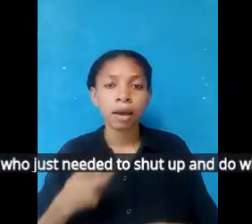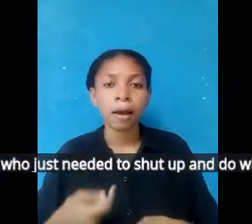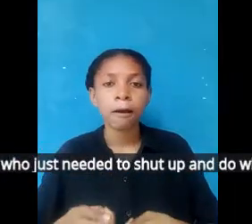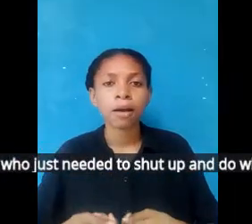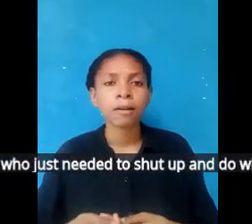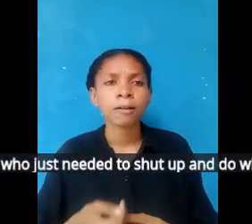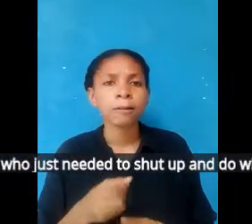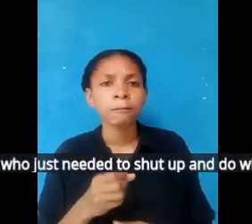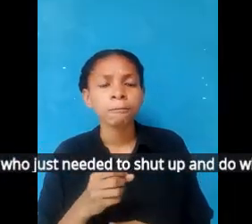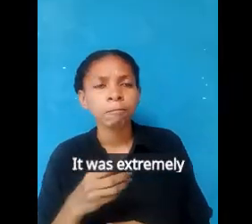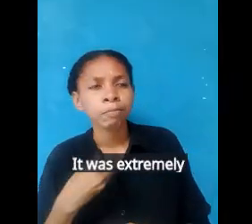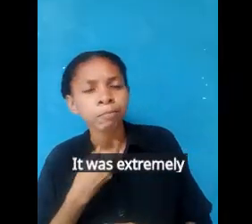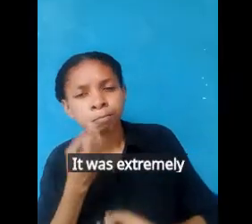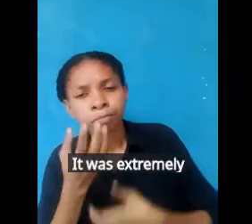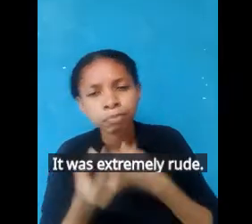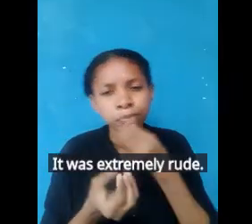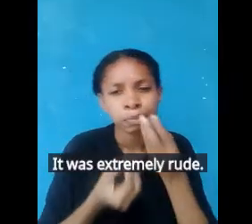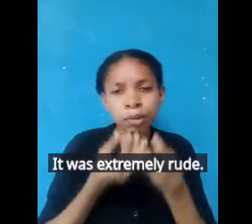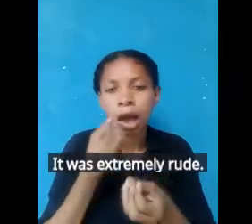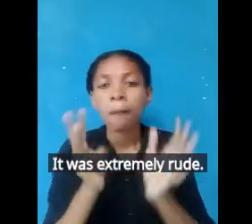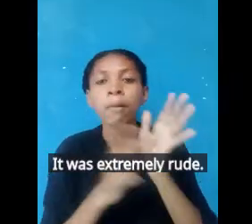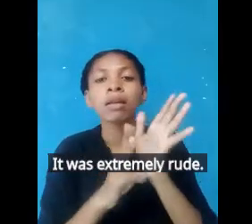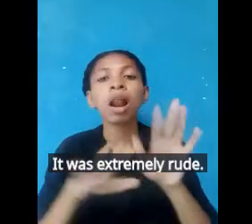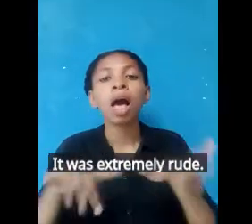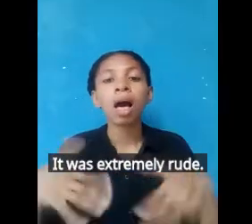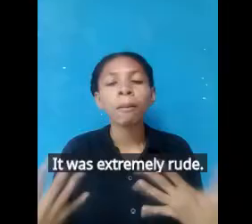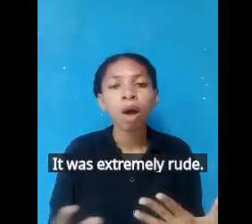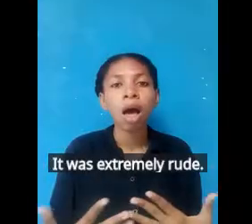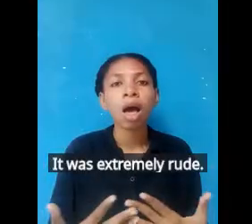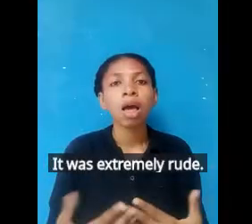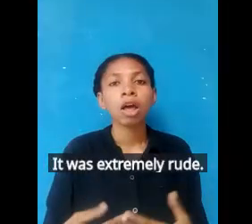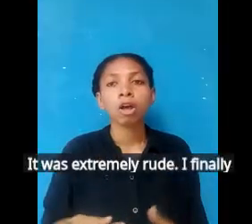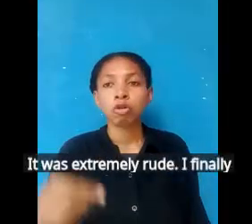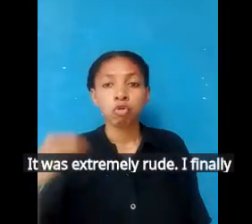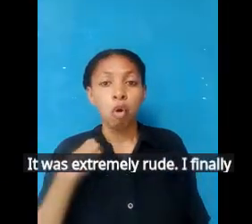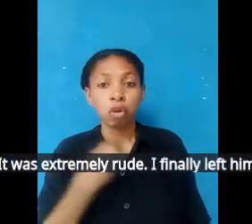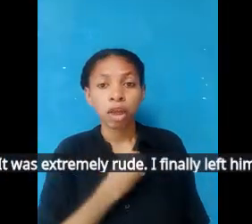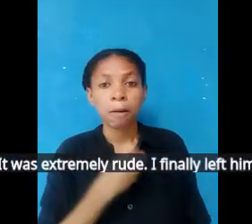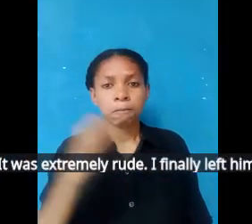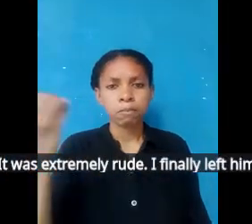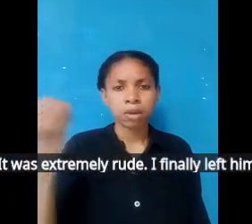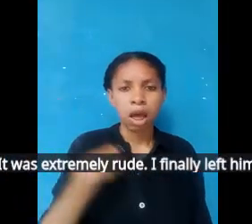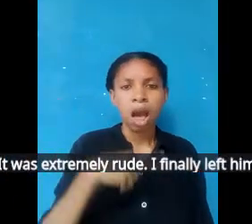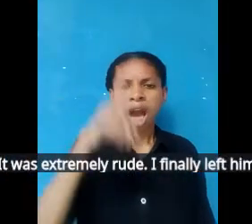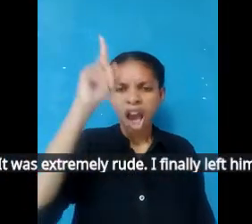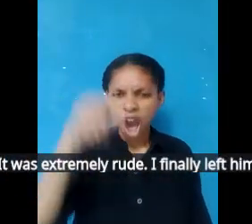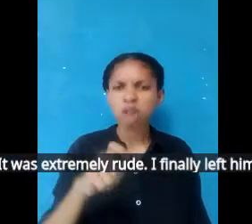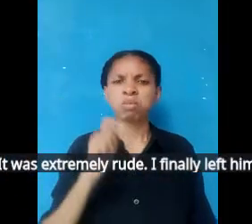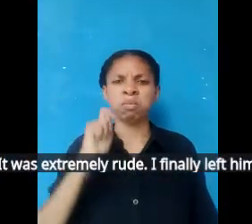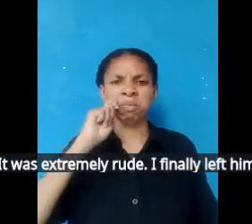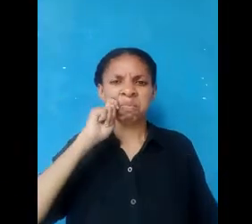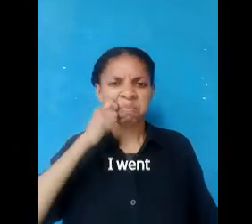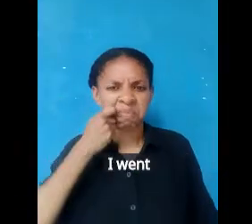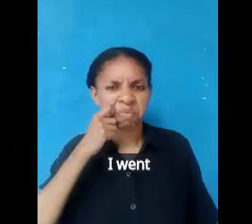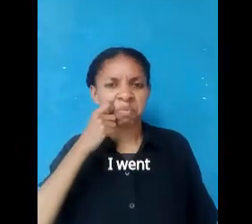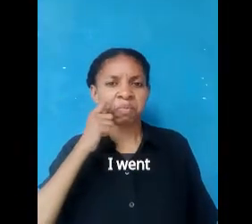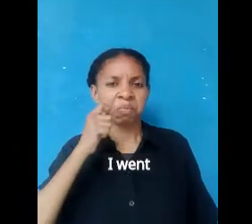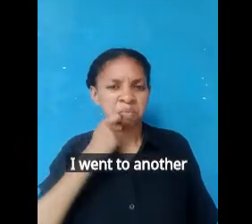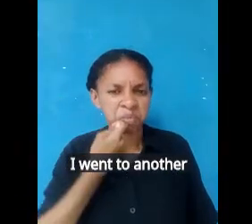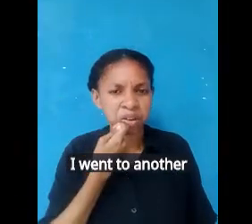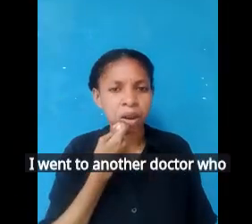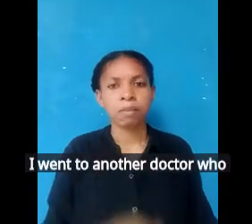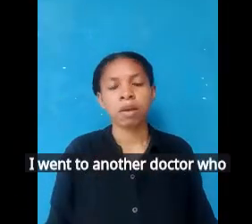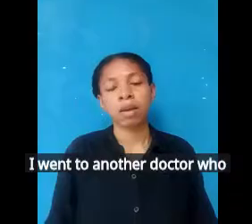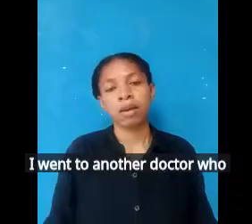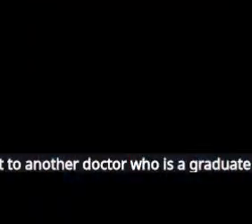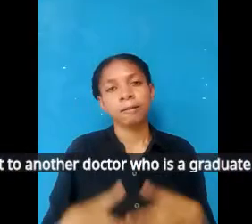was extremely rude. I finally left him. I went to another doctor who is a